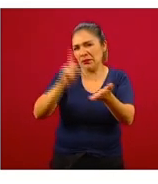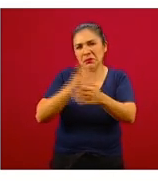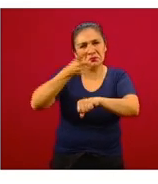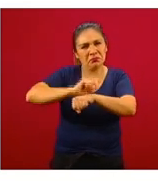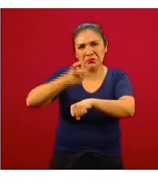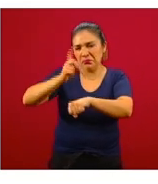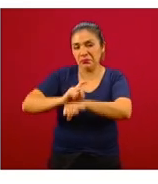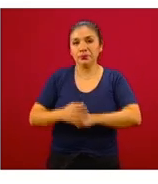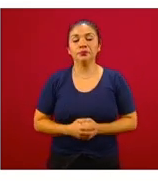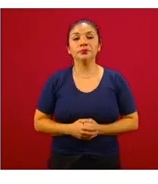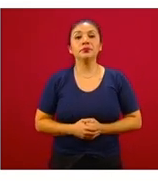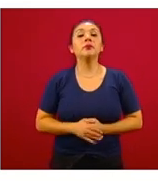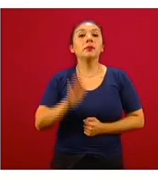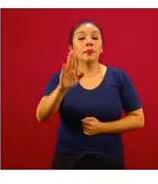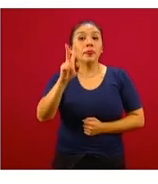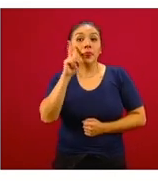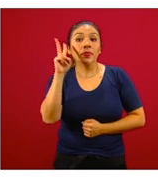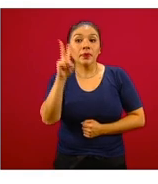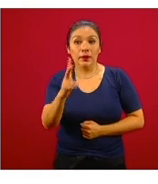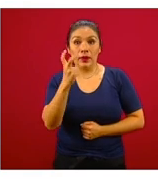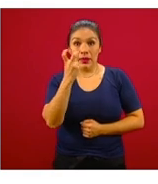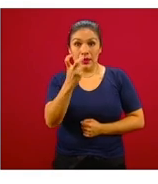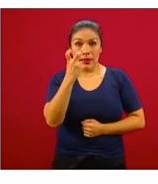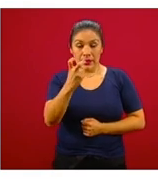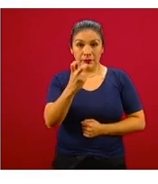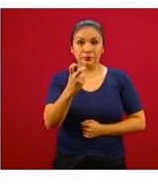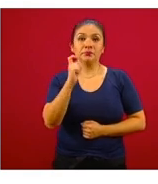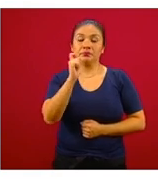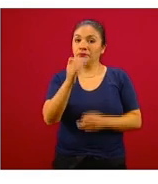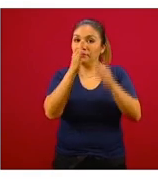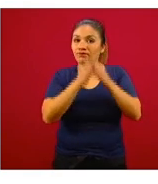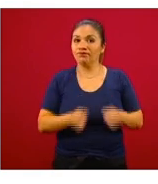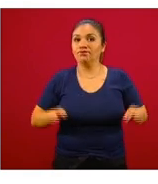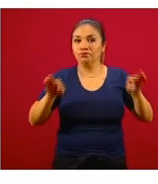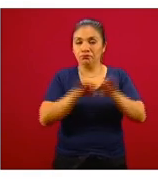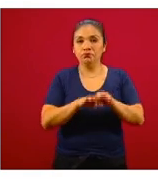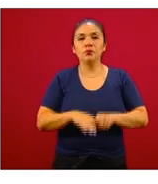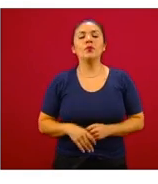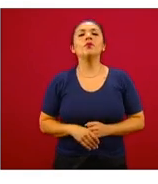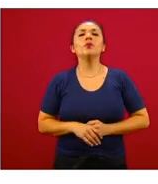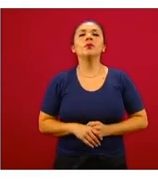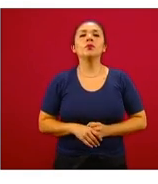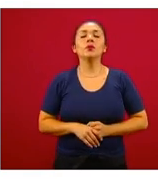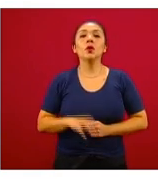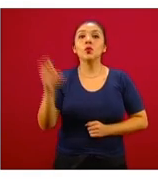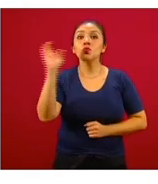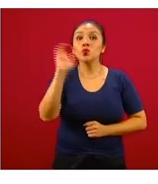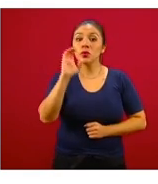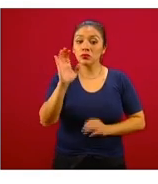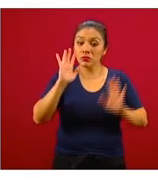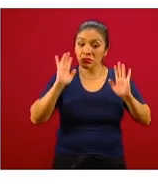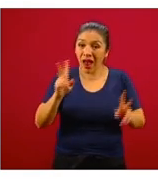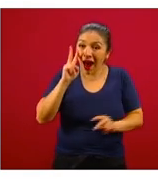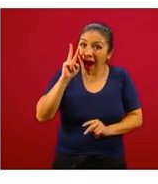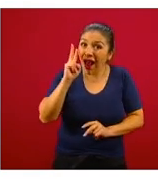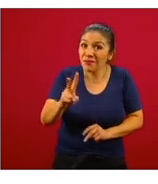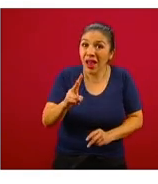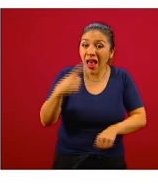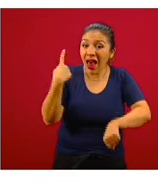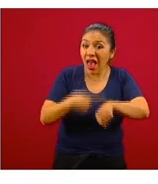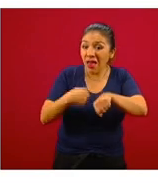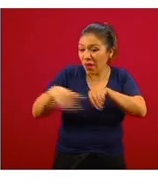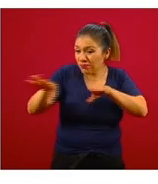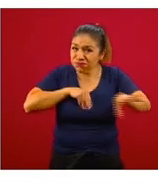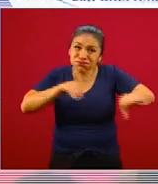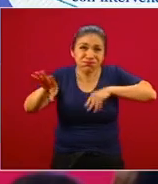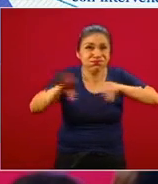confirmed cases by the height of this curve that appears represented in this chart. When we